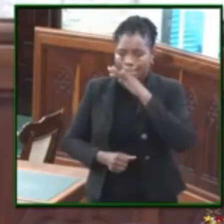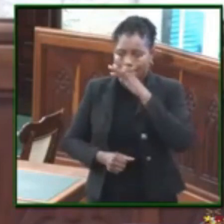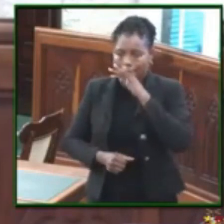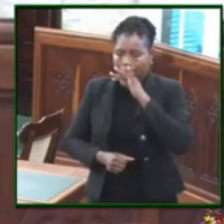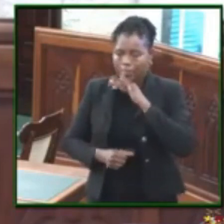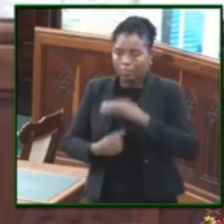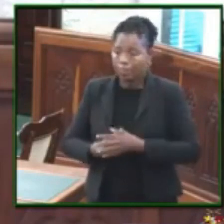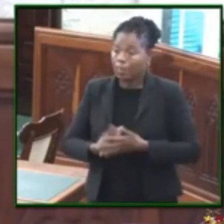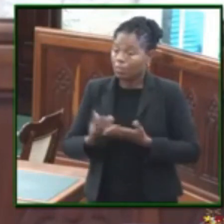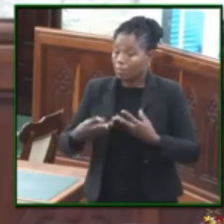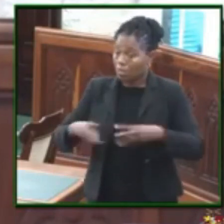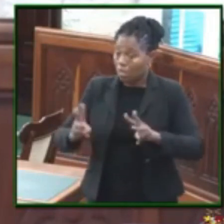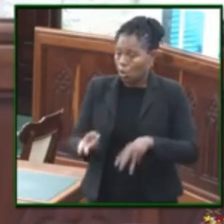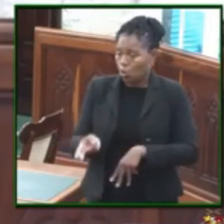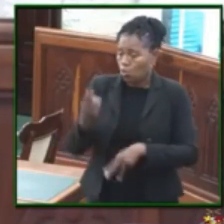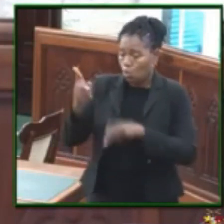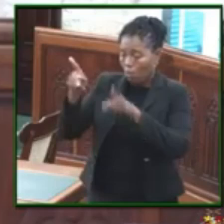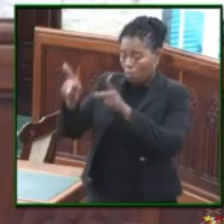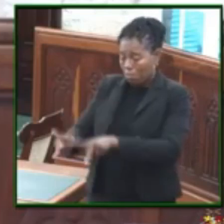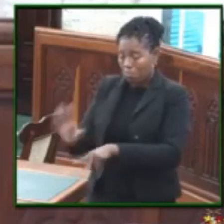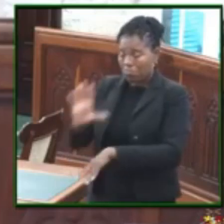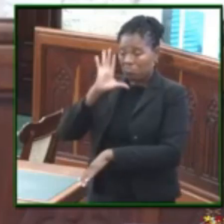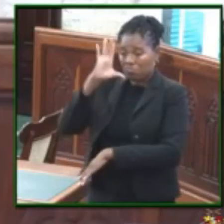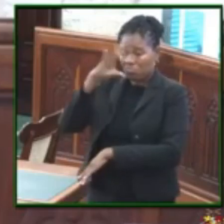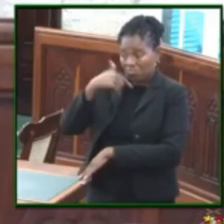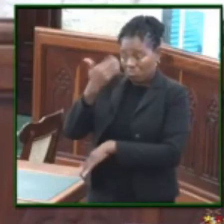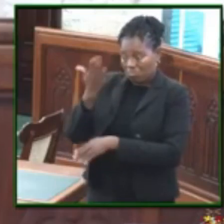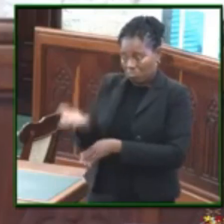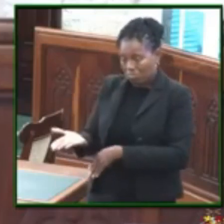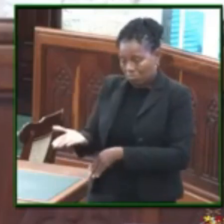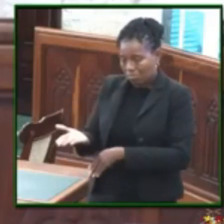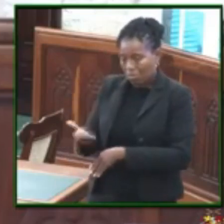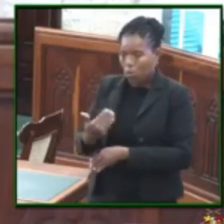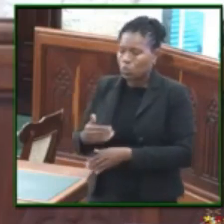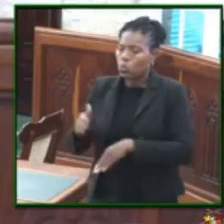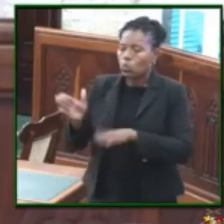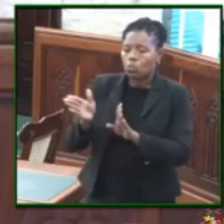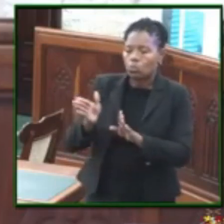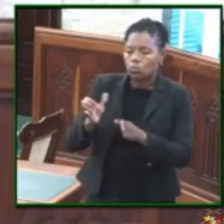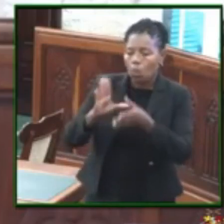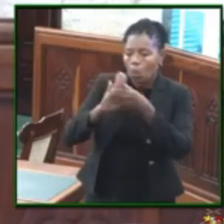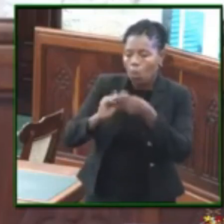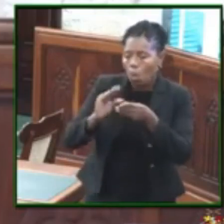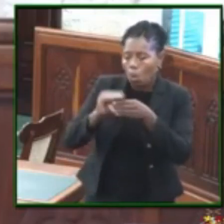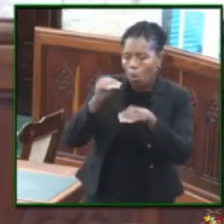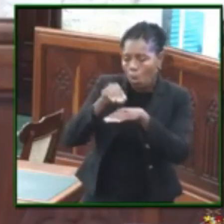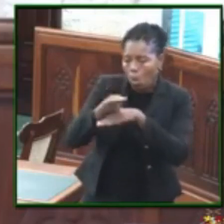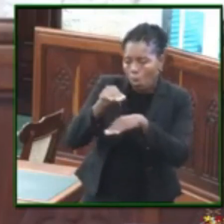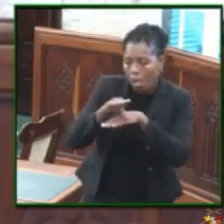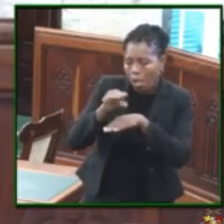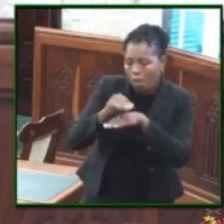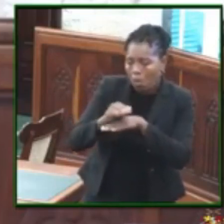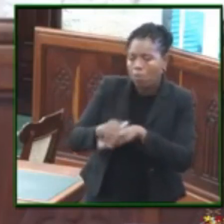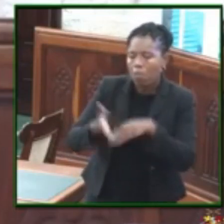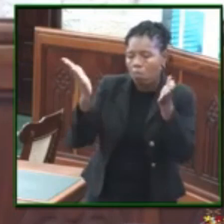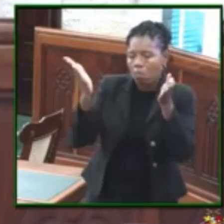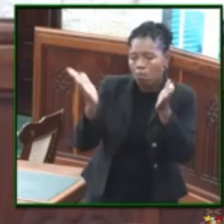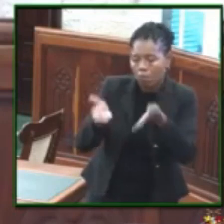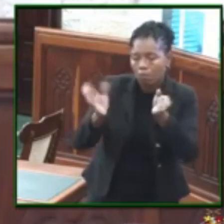and that it allowed two strangers in the pew to persuade this government,